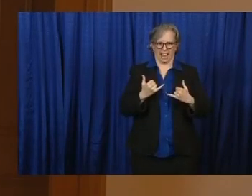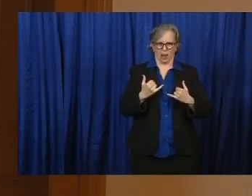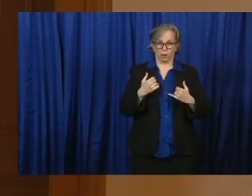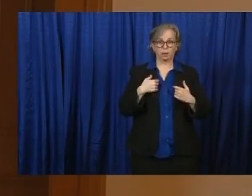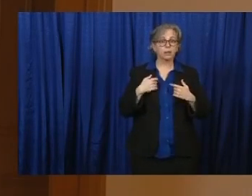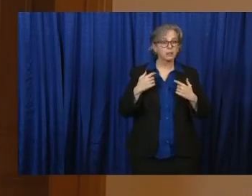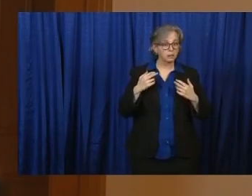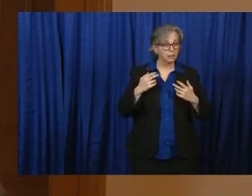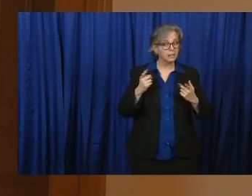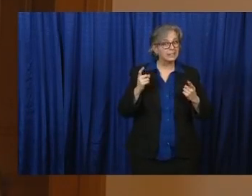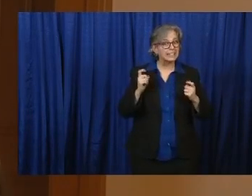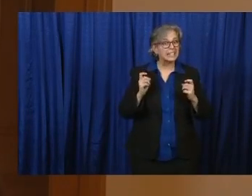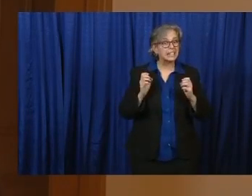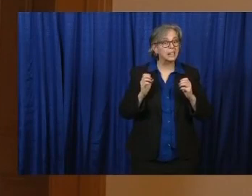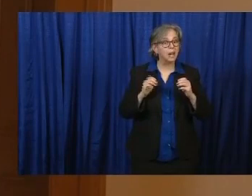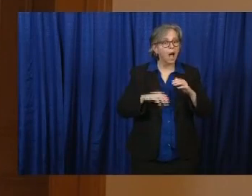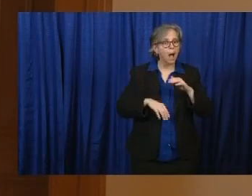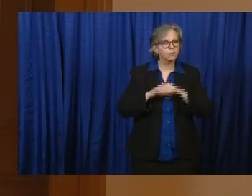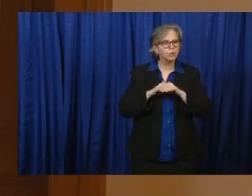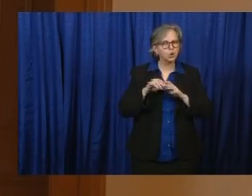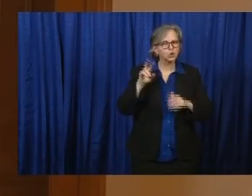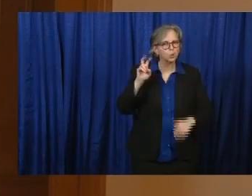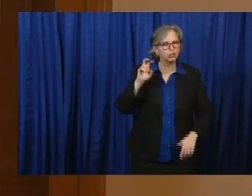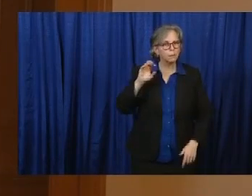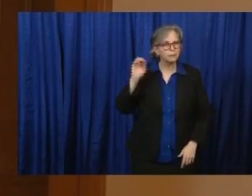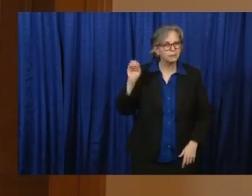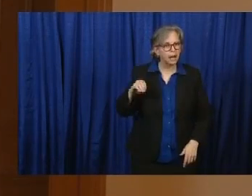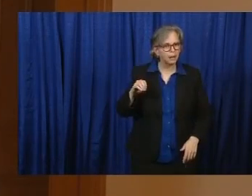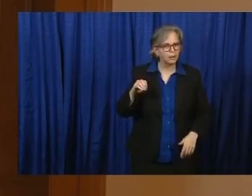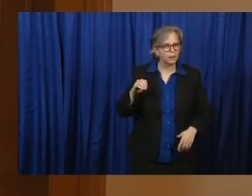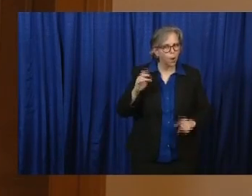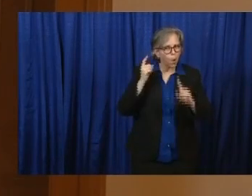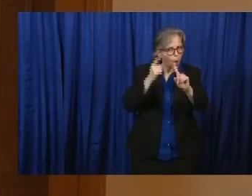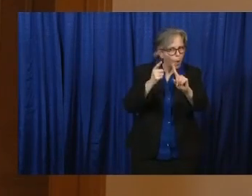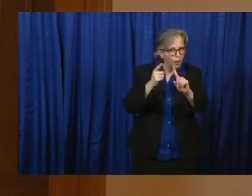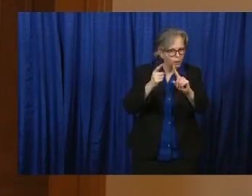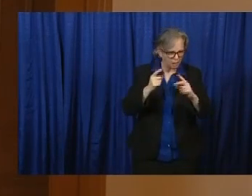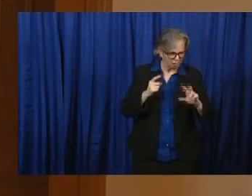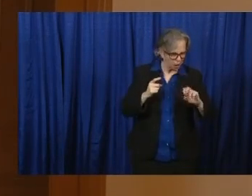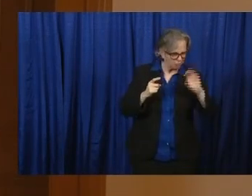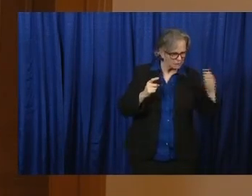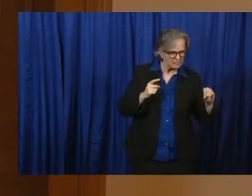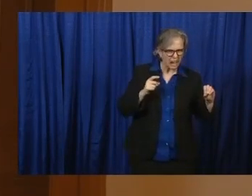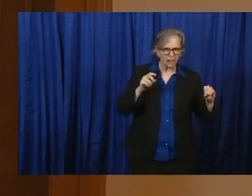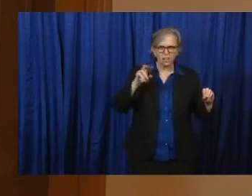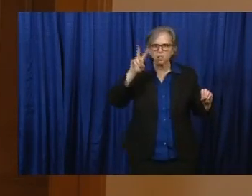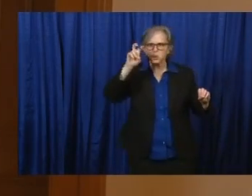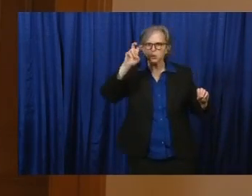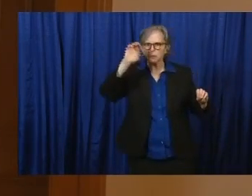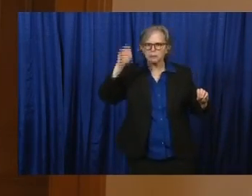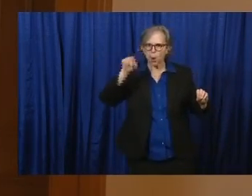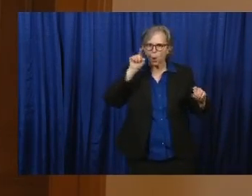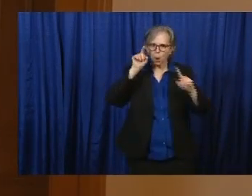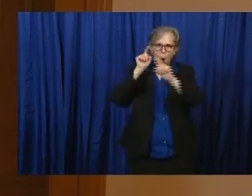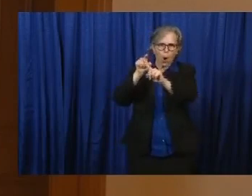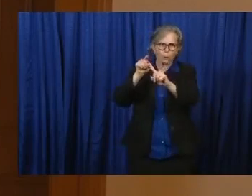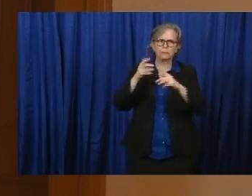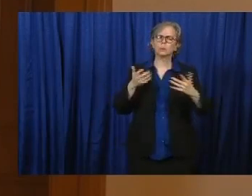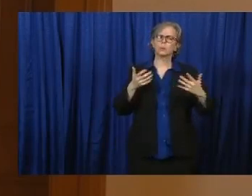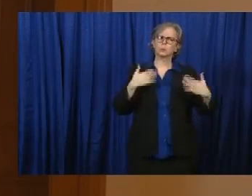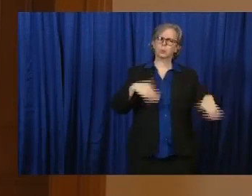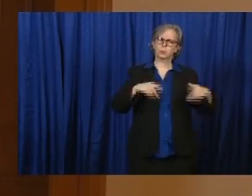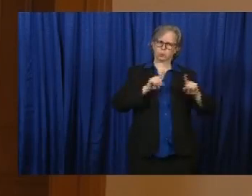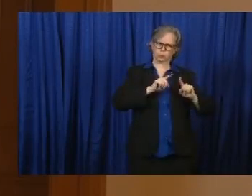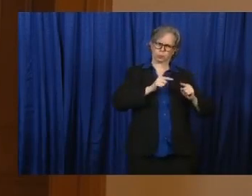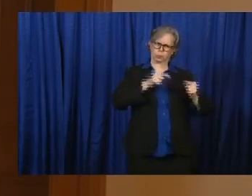to 200% is our goal. Next slide. So I'd like to talk a little bit more for a moment